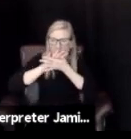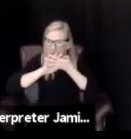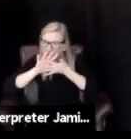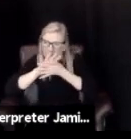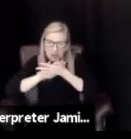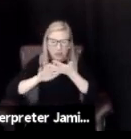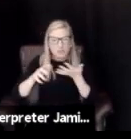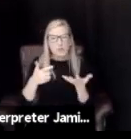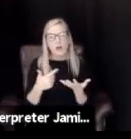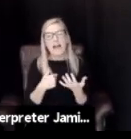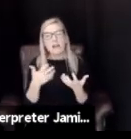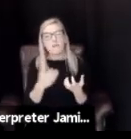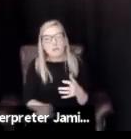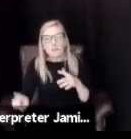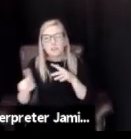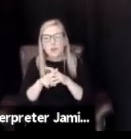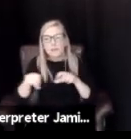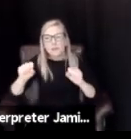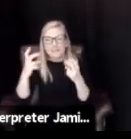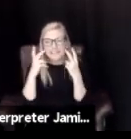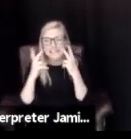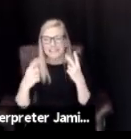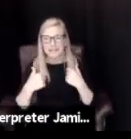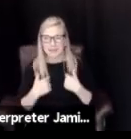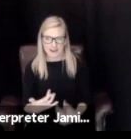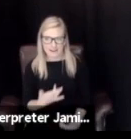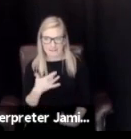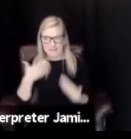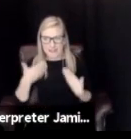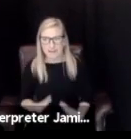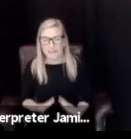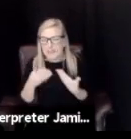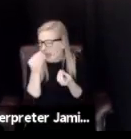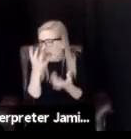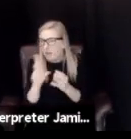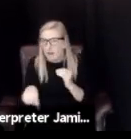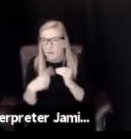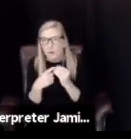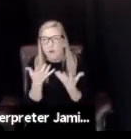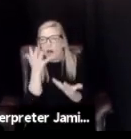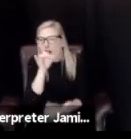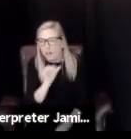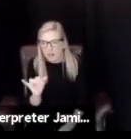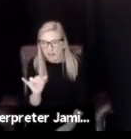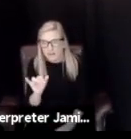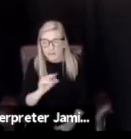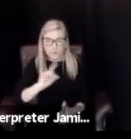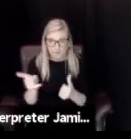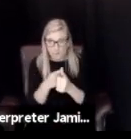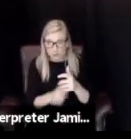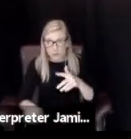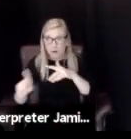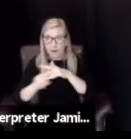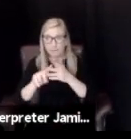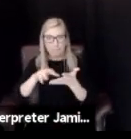to show up where you could see me, you could feel me, and I wasn't worried about how I was looking. So number one, showing up looks like I